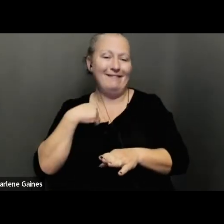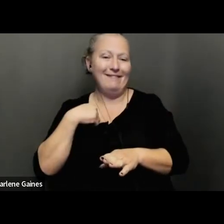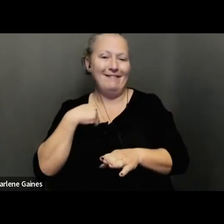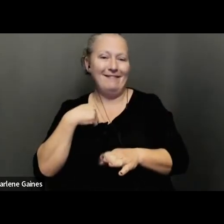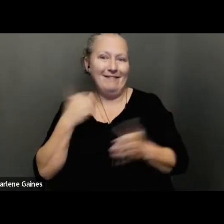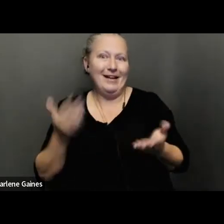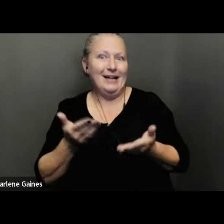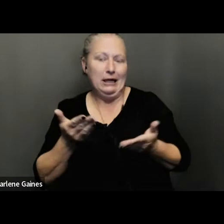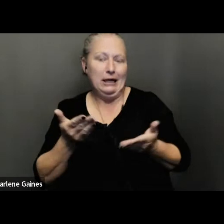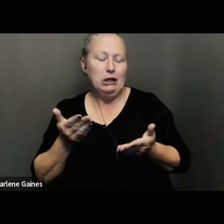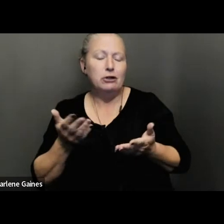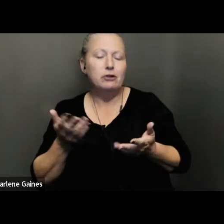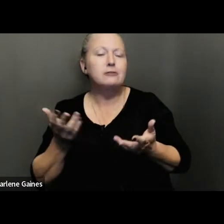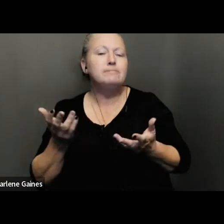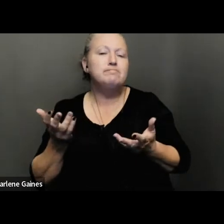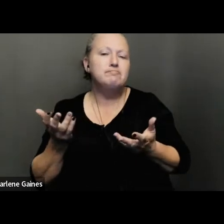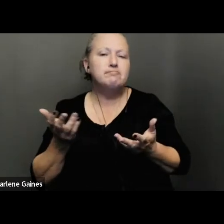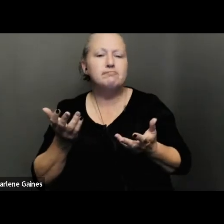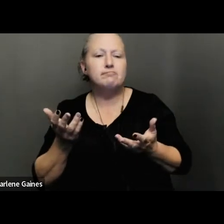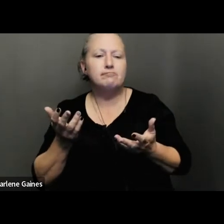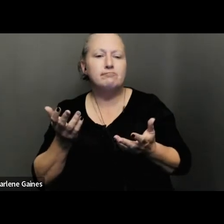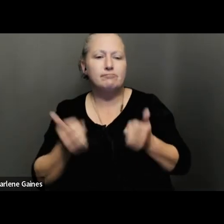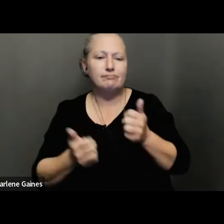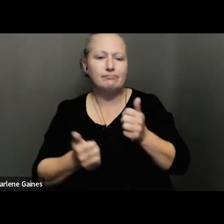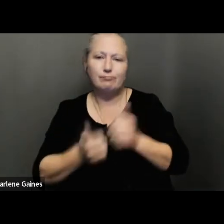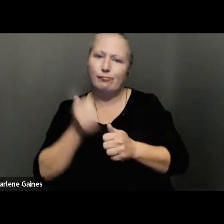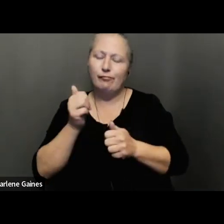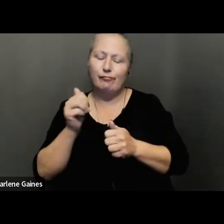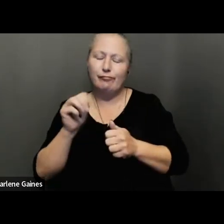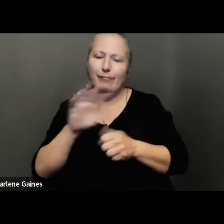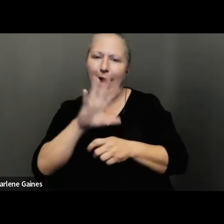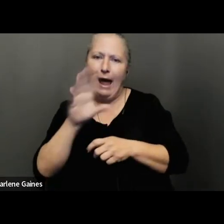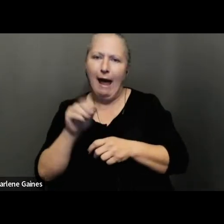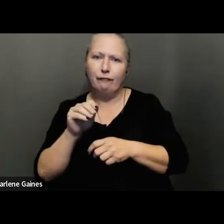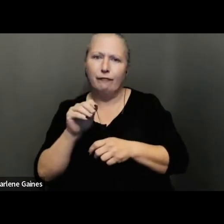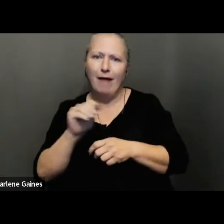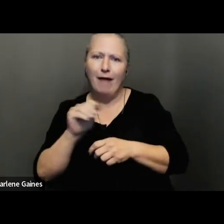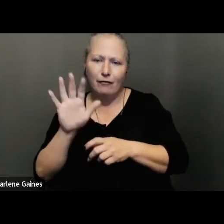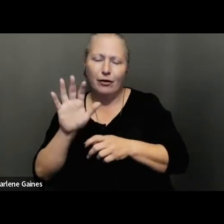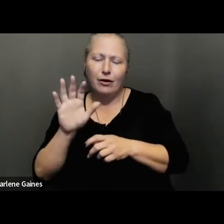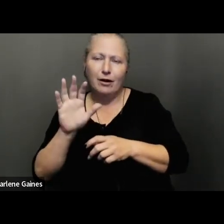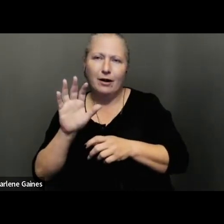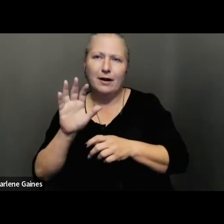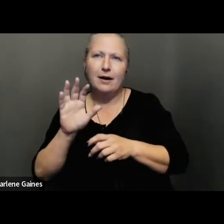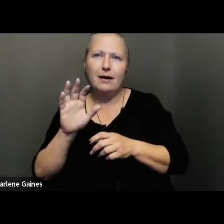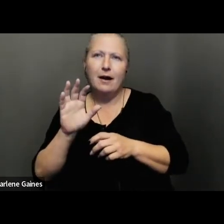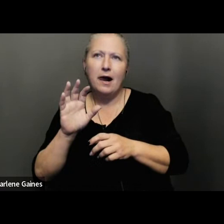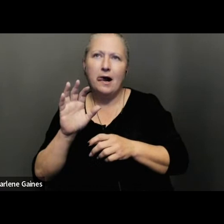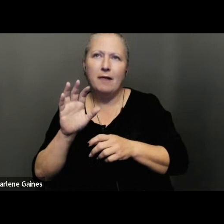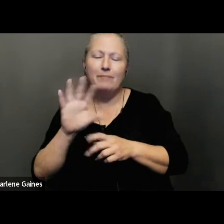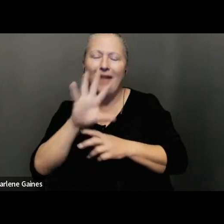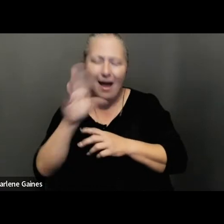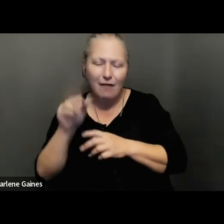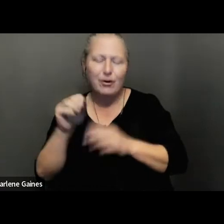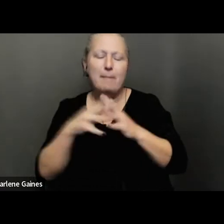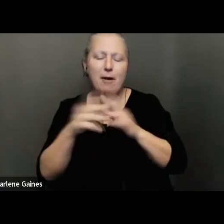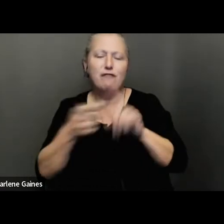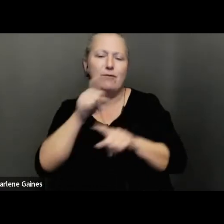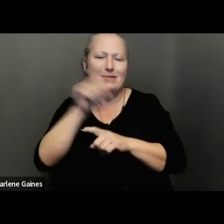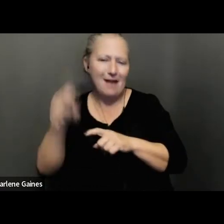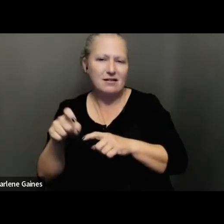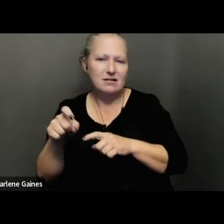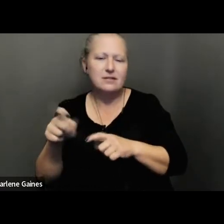primarily African Americans from Texas. You know, I was hoping that we would have had some of